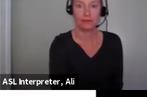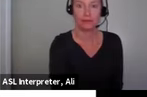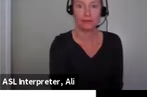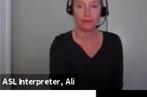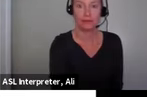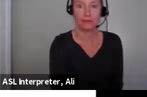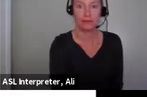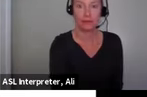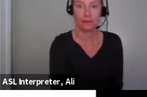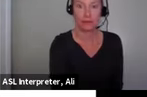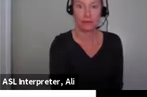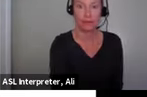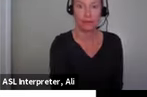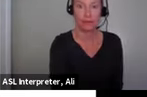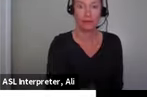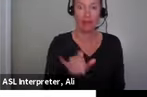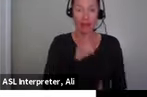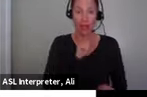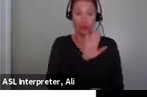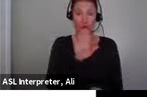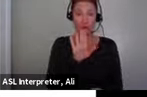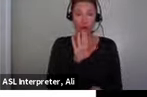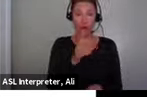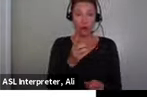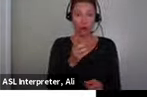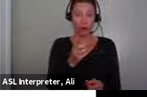Does that answer your question?